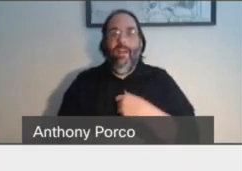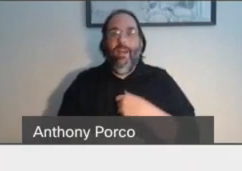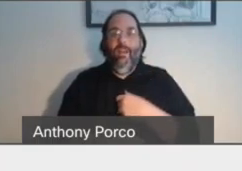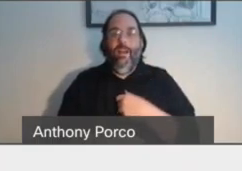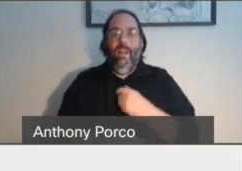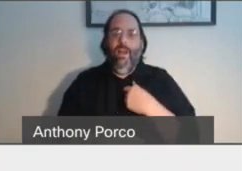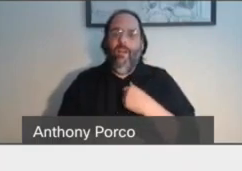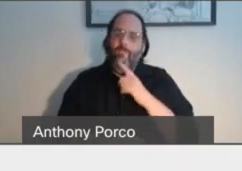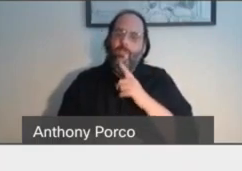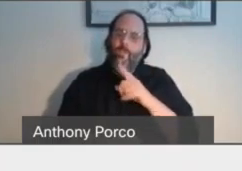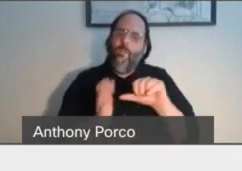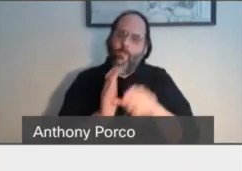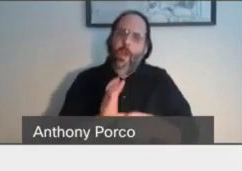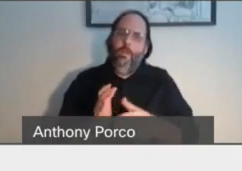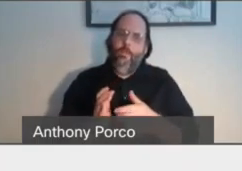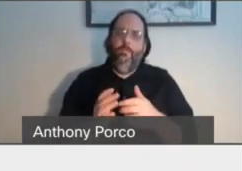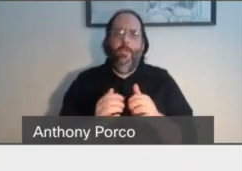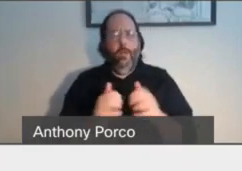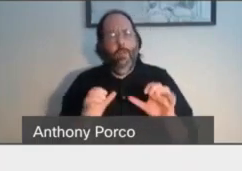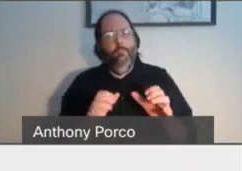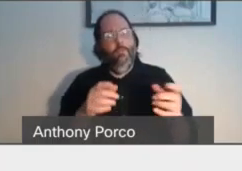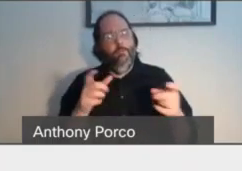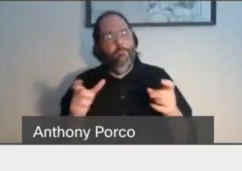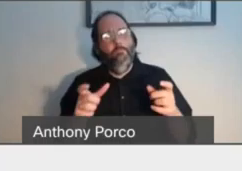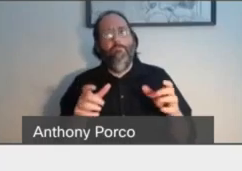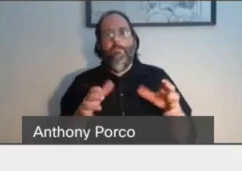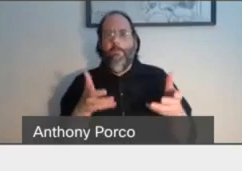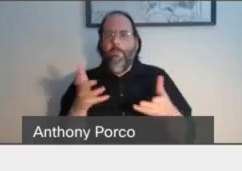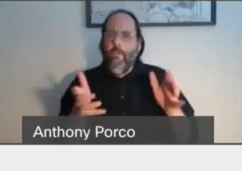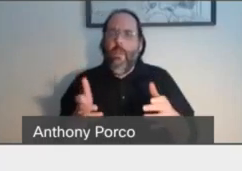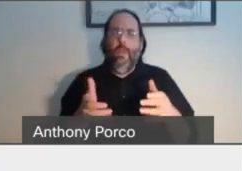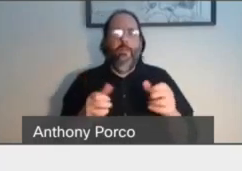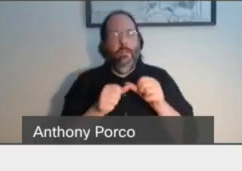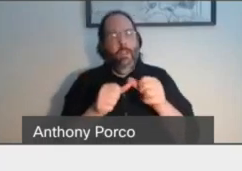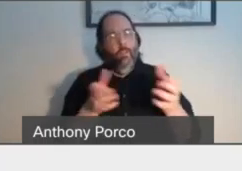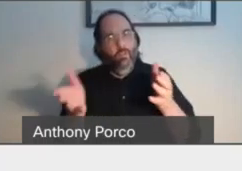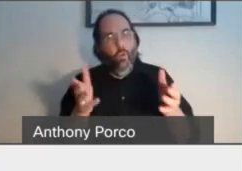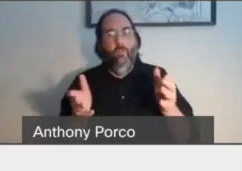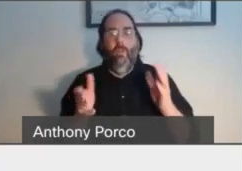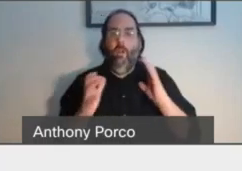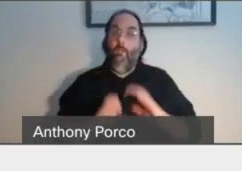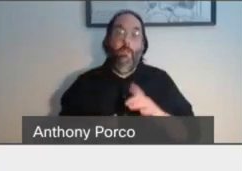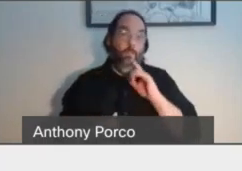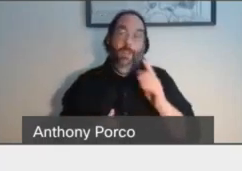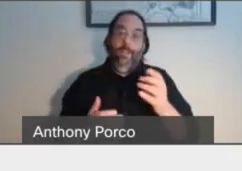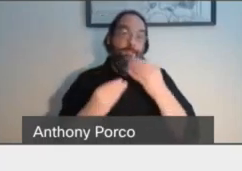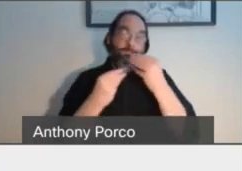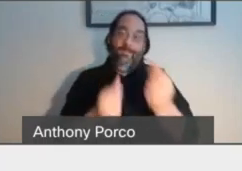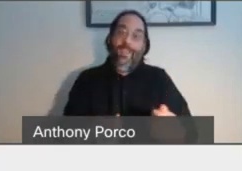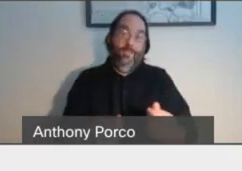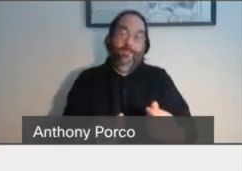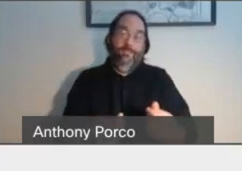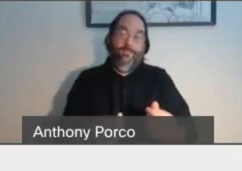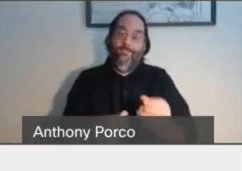And I'm really impressed with how people have been able to continue our services, frankly, seamlessly. I mean, there's no doubt that